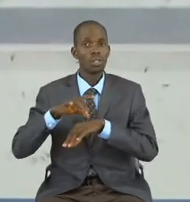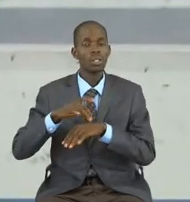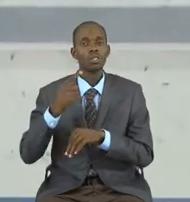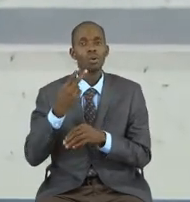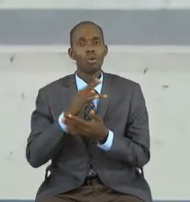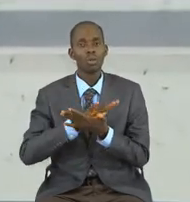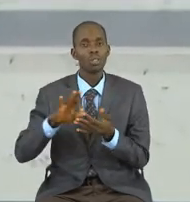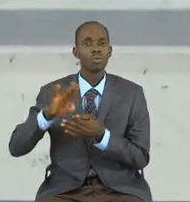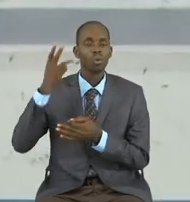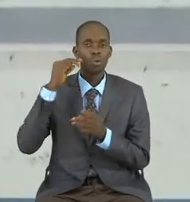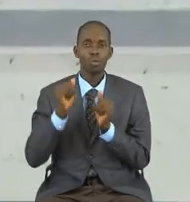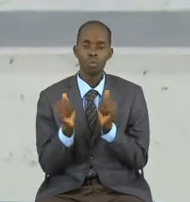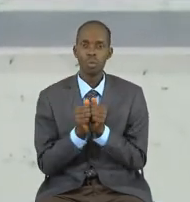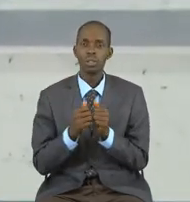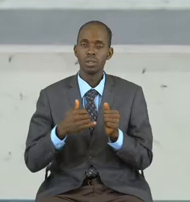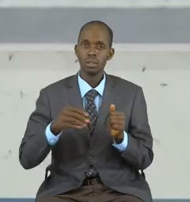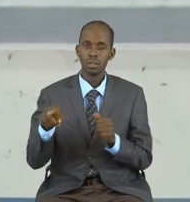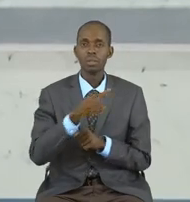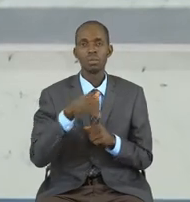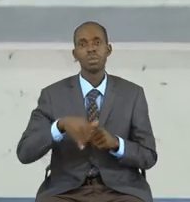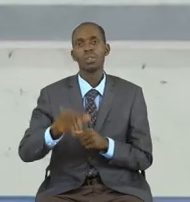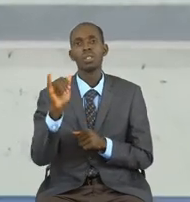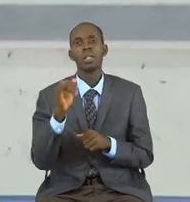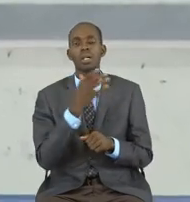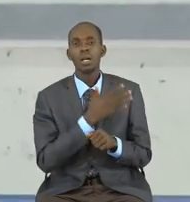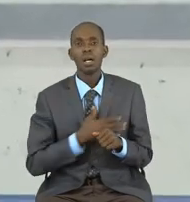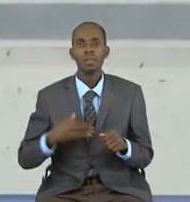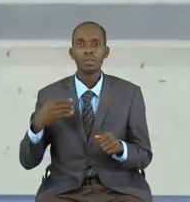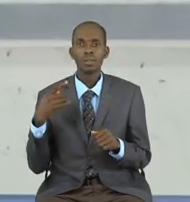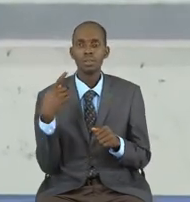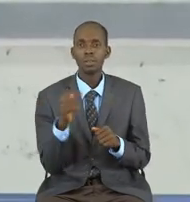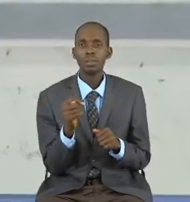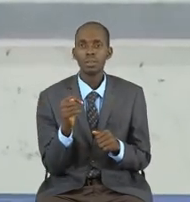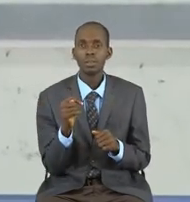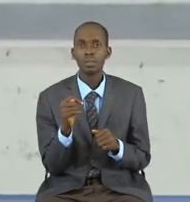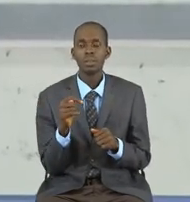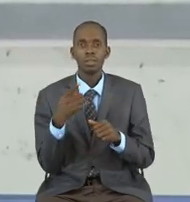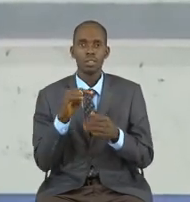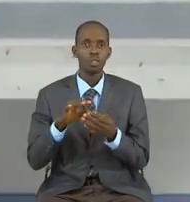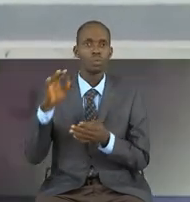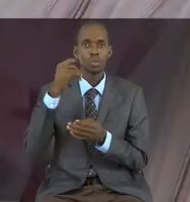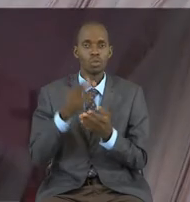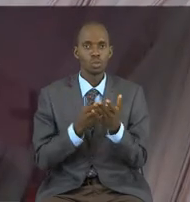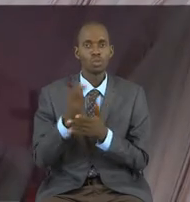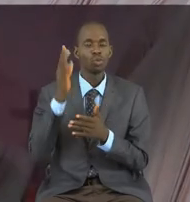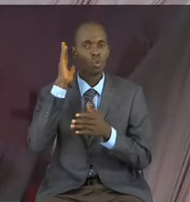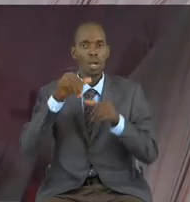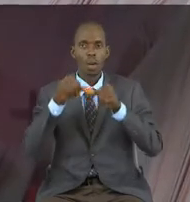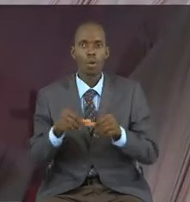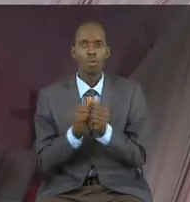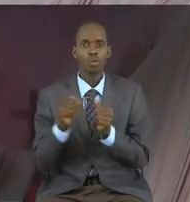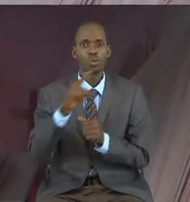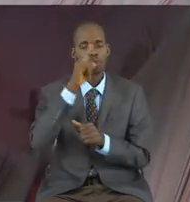with them. I'll send you the Holy Spirit, the Spirit of truth, and it will abide with you forever. And today, as